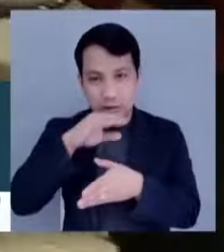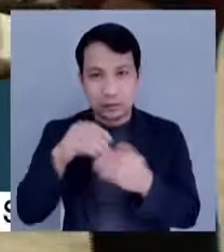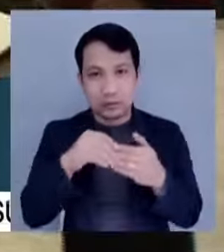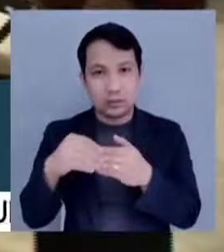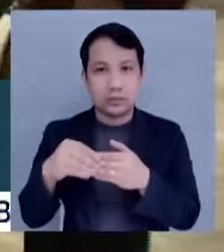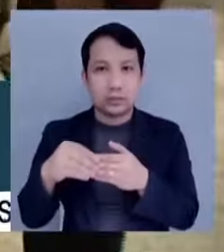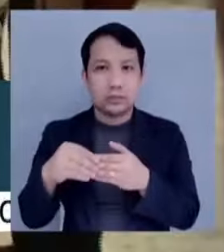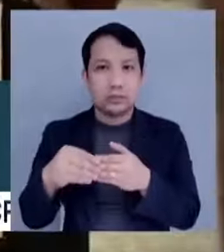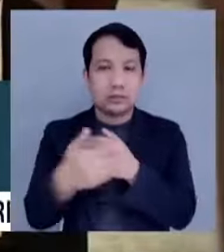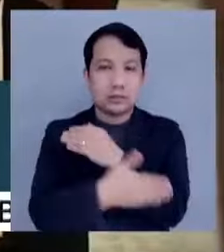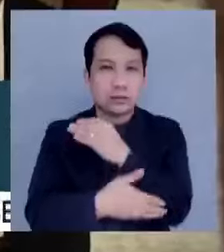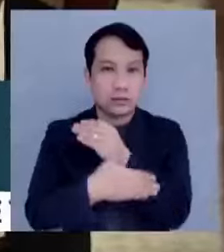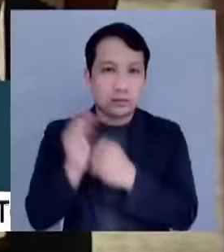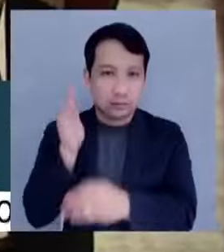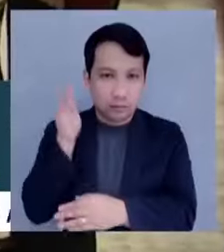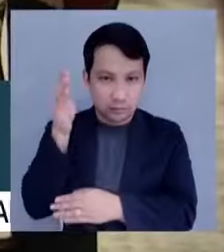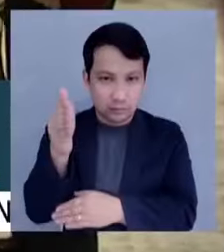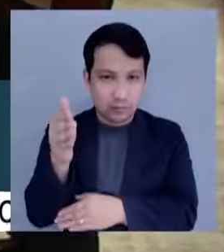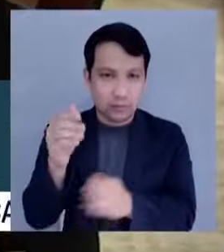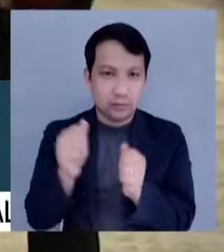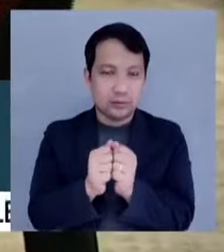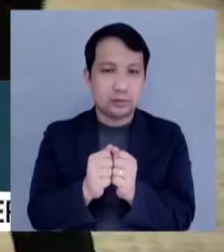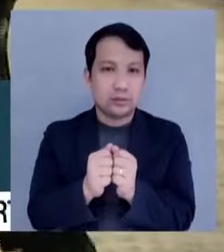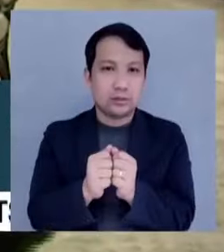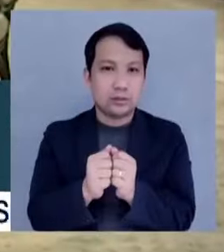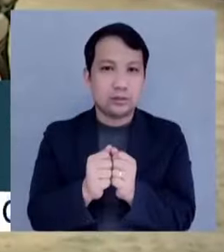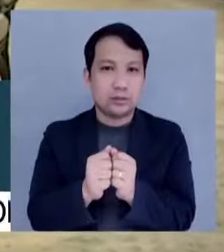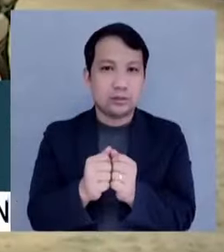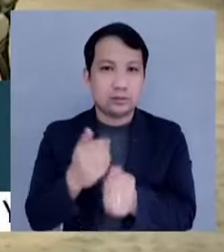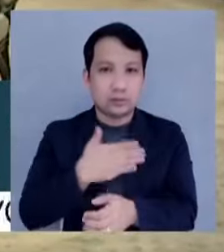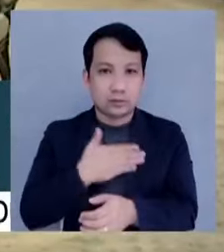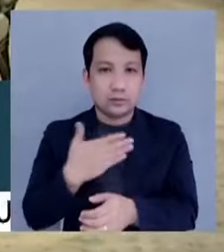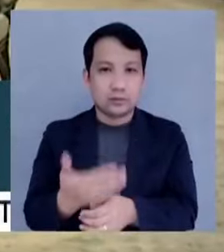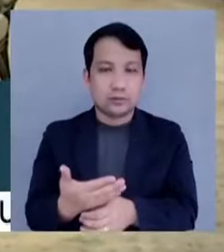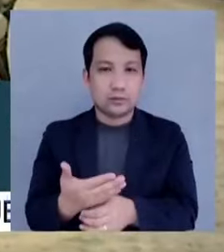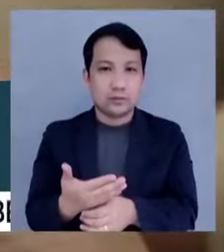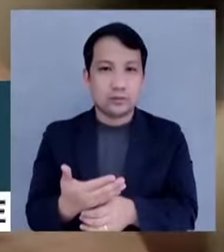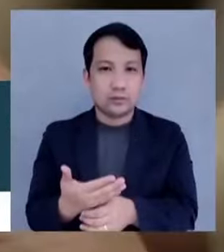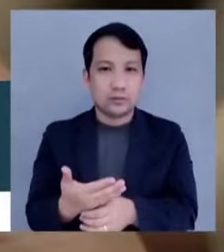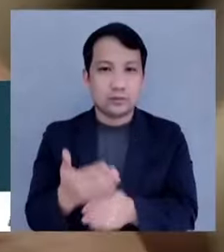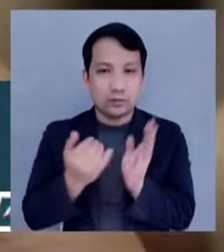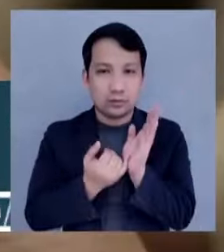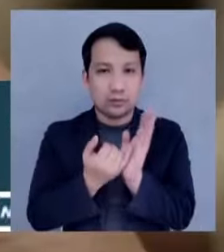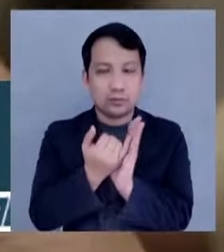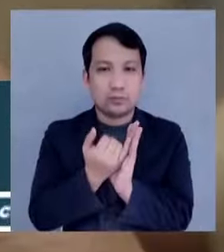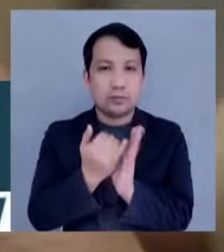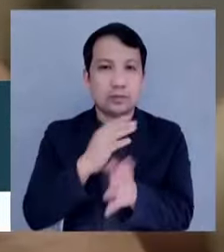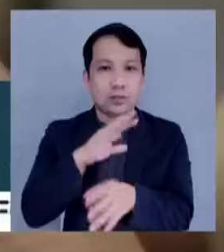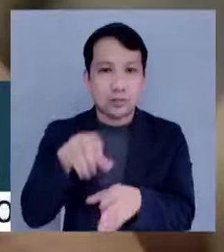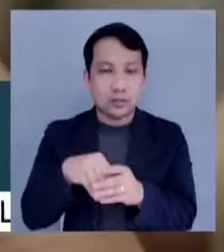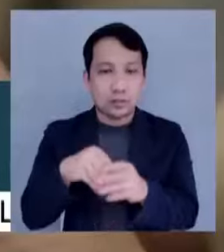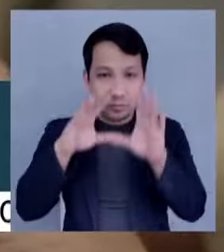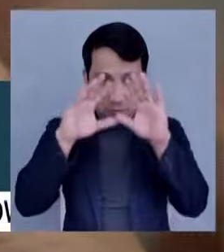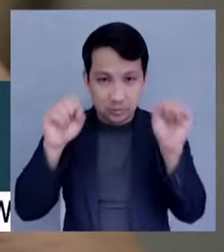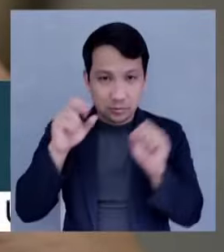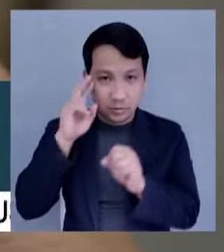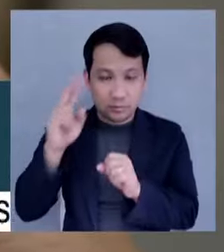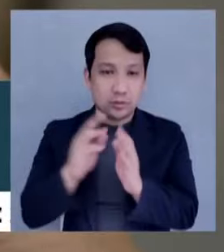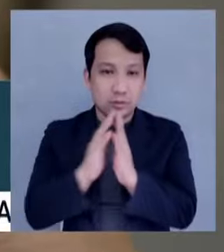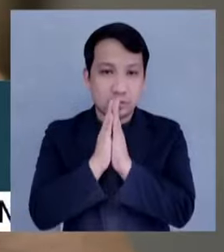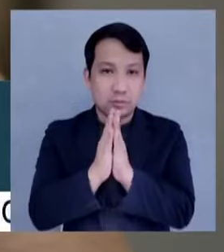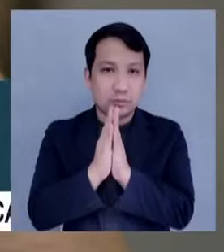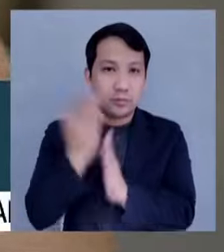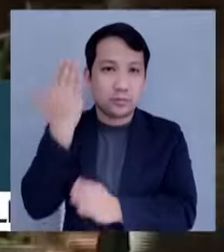country's future and fostering a shared commitment to lead with integrity. Marcos Jr. says prayer to God is the